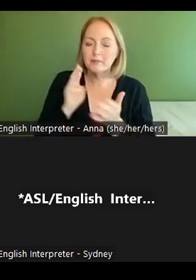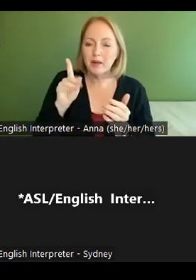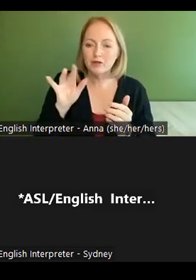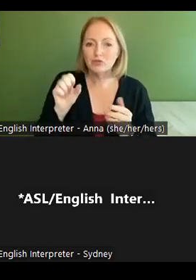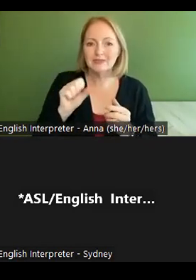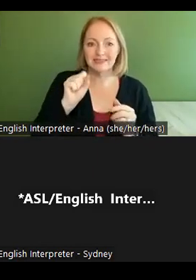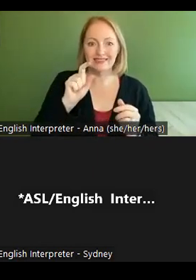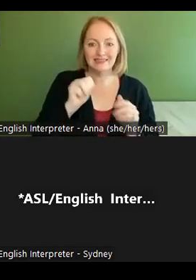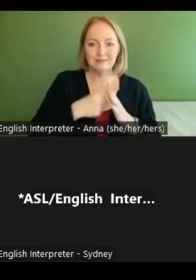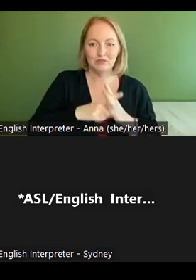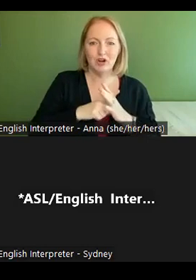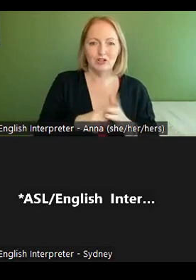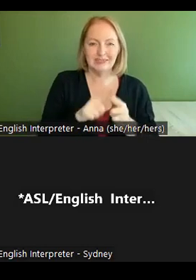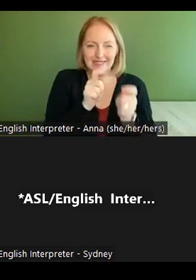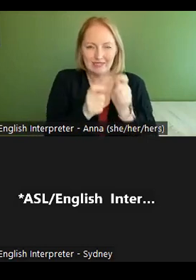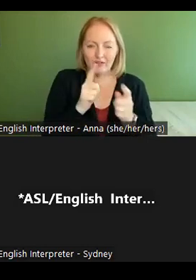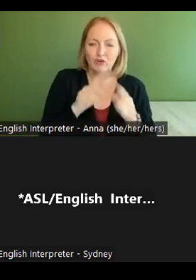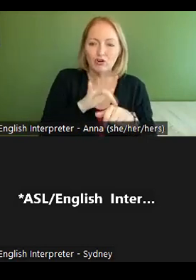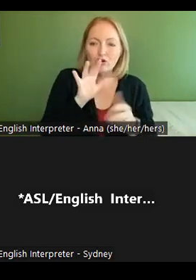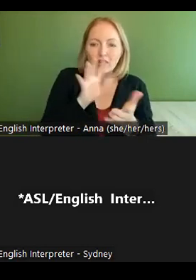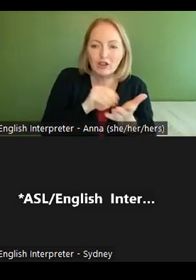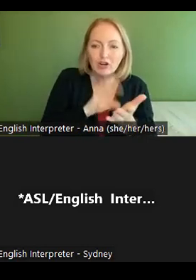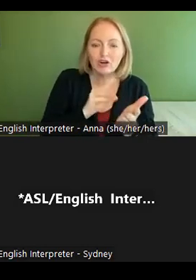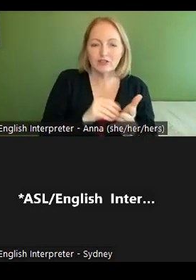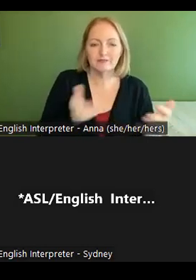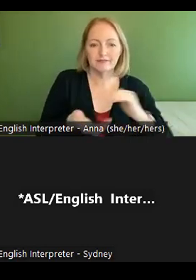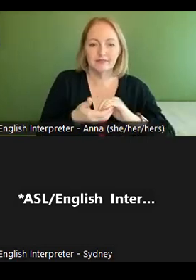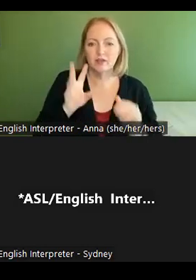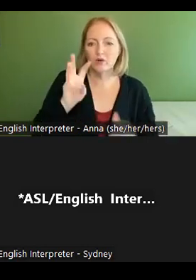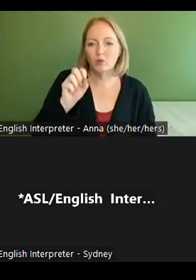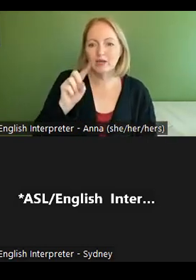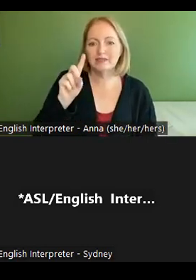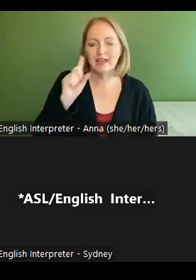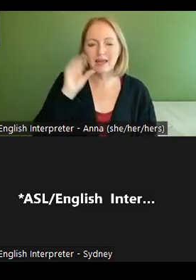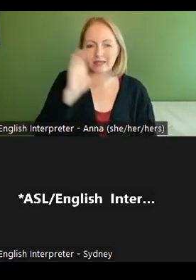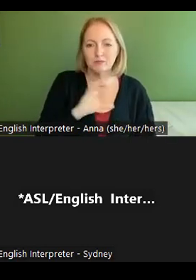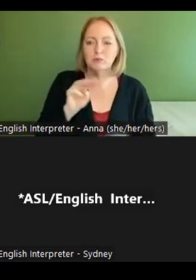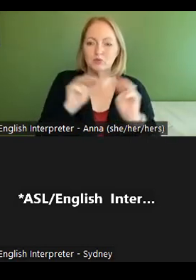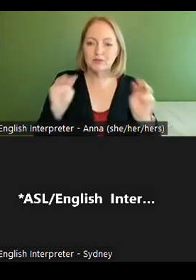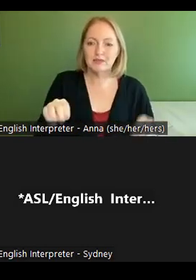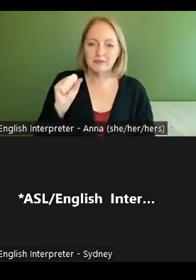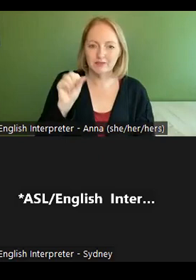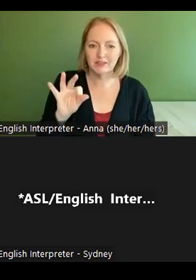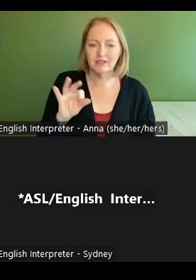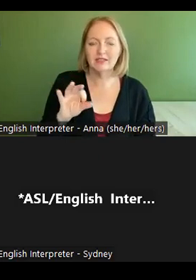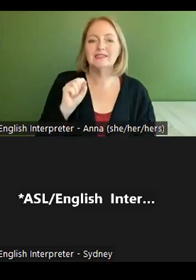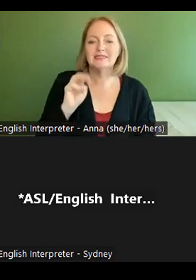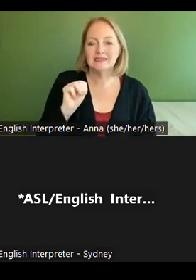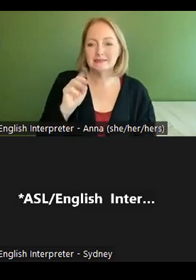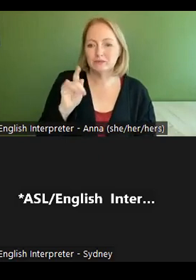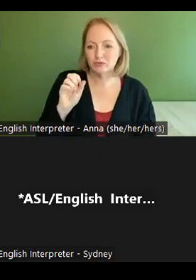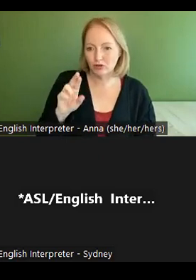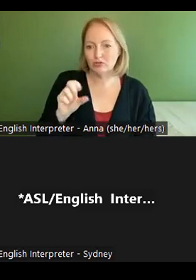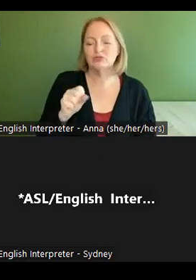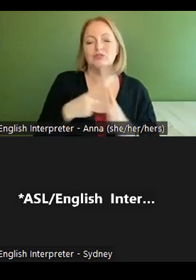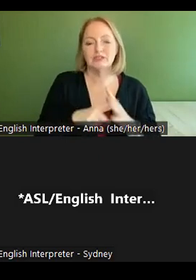Starters, Tinkering for Early Learners, in partnership with WestEd and the Exploratory Museum of San Francisco. STEAM Starters teaches members of the